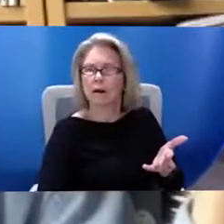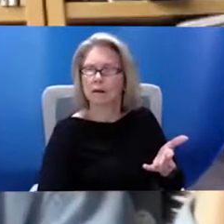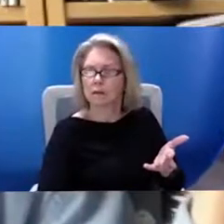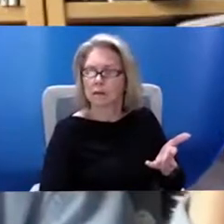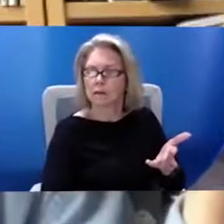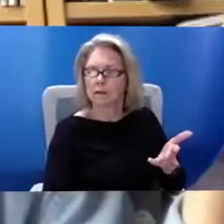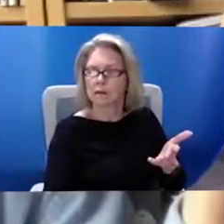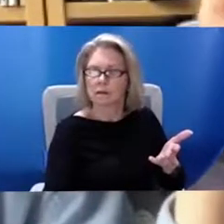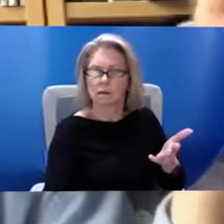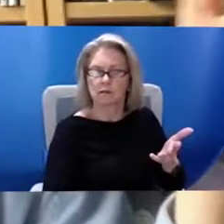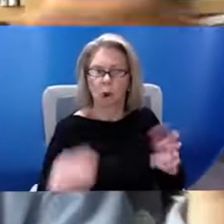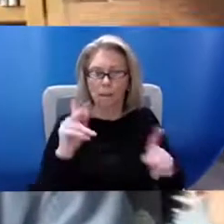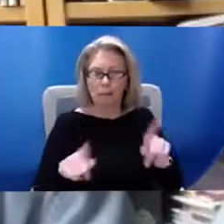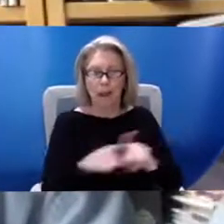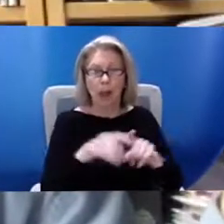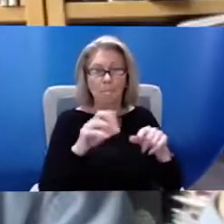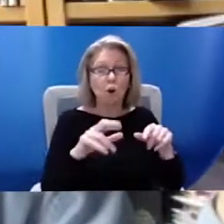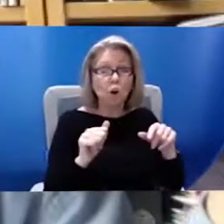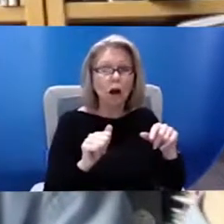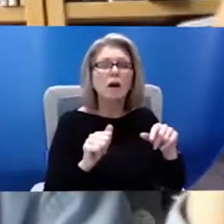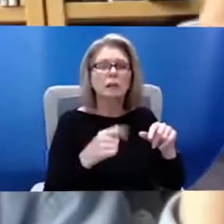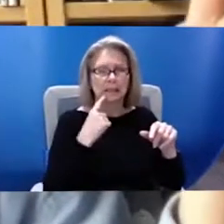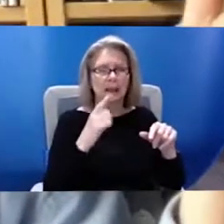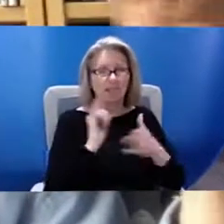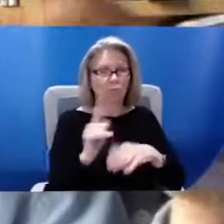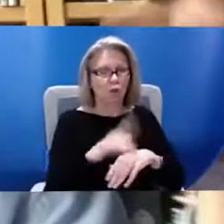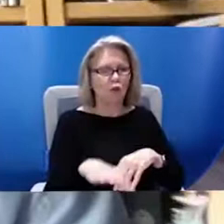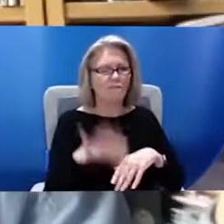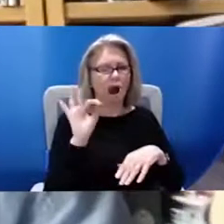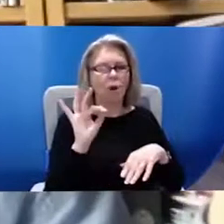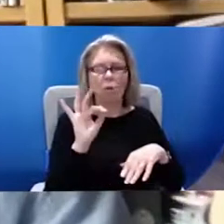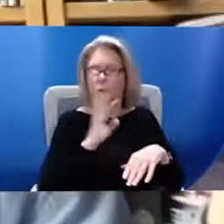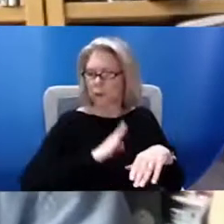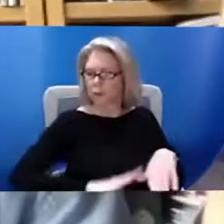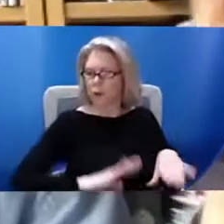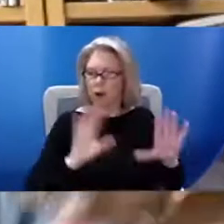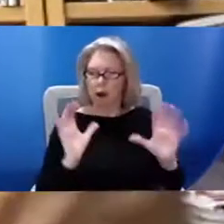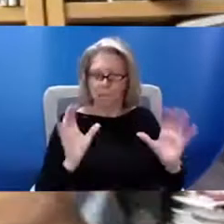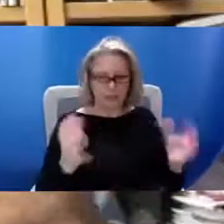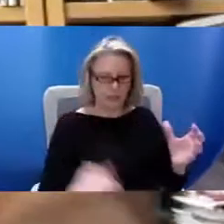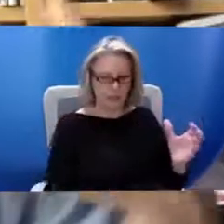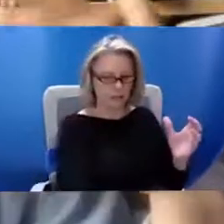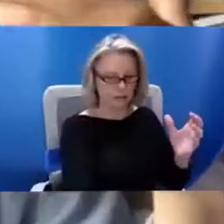in a sense, where people like Maria, as she said in the last time, was where she found company. So